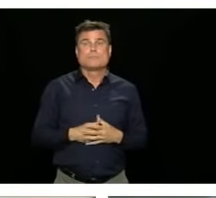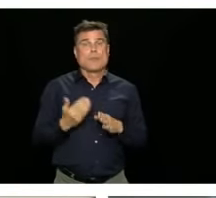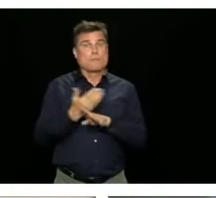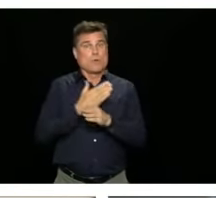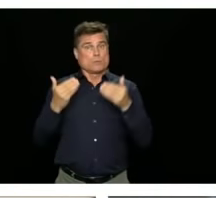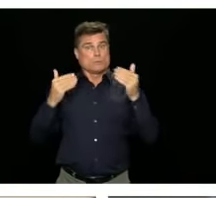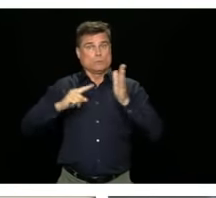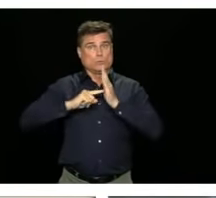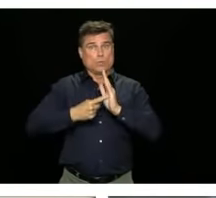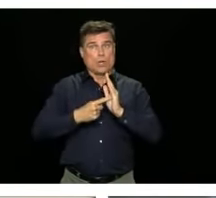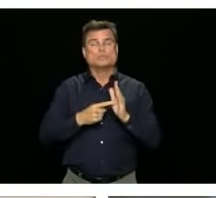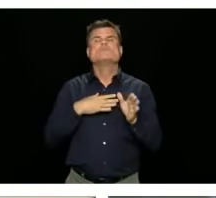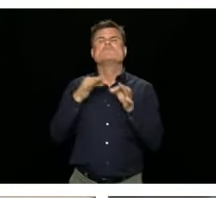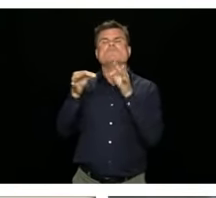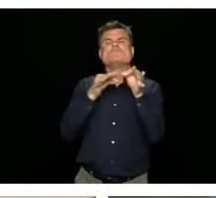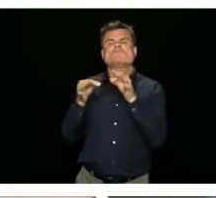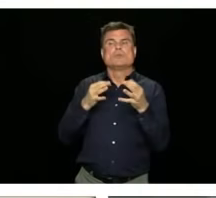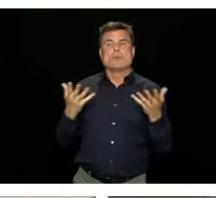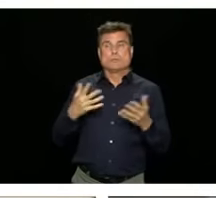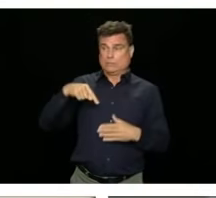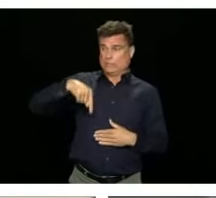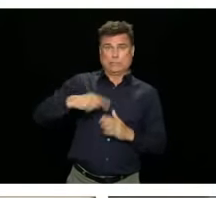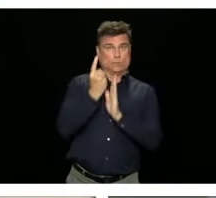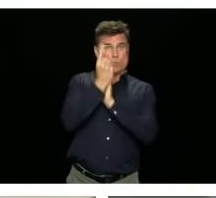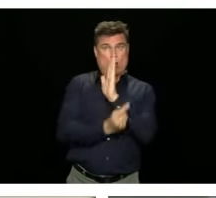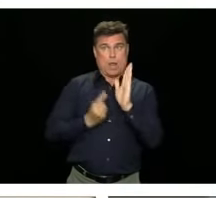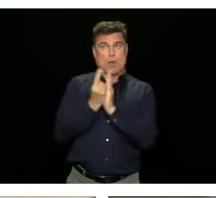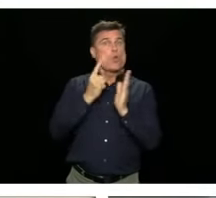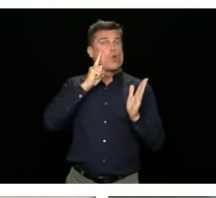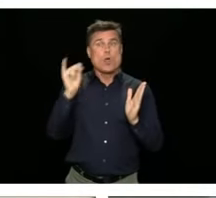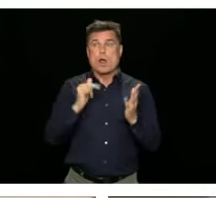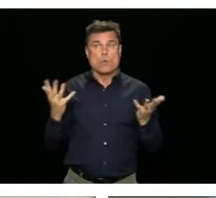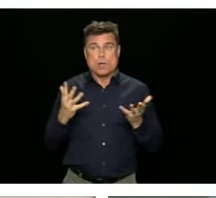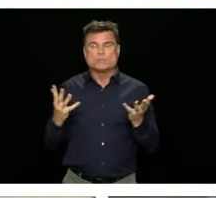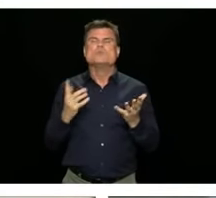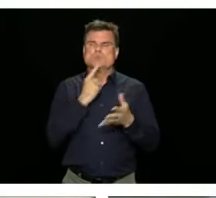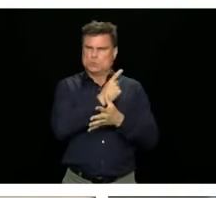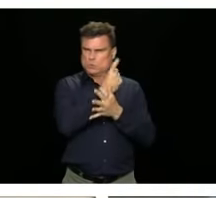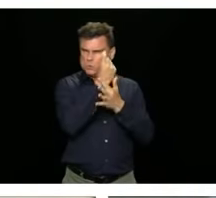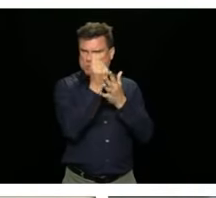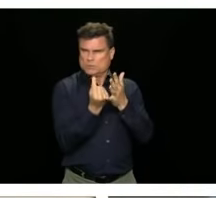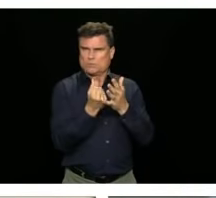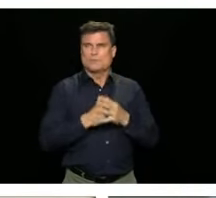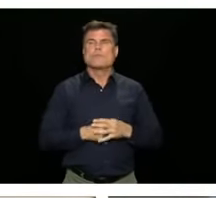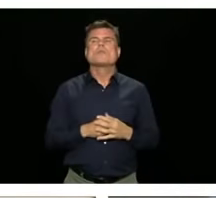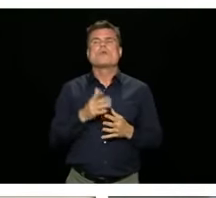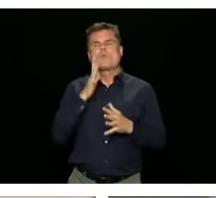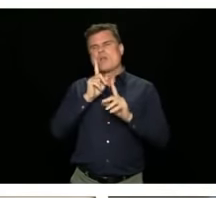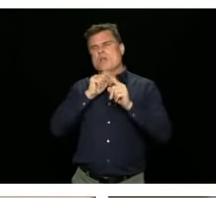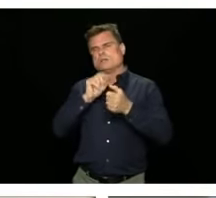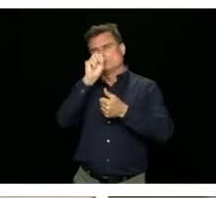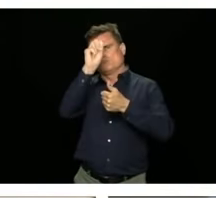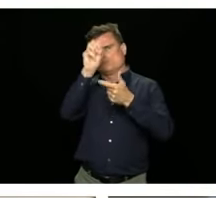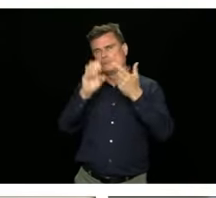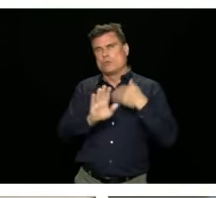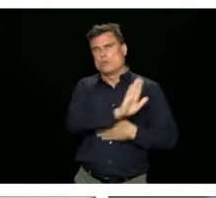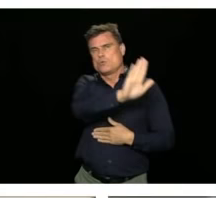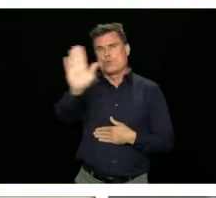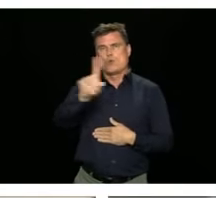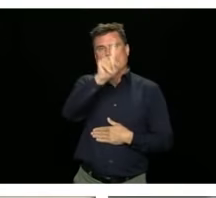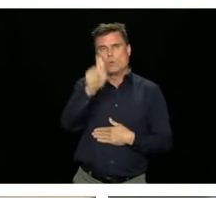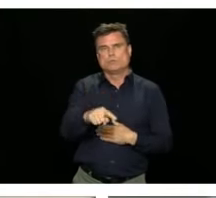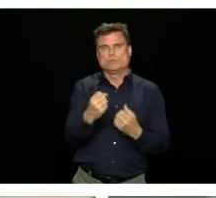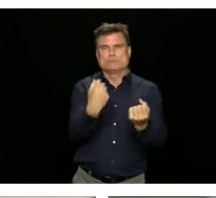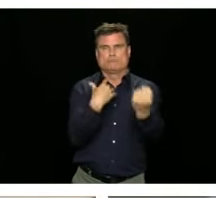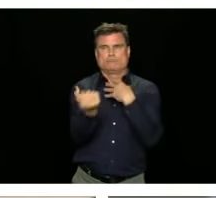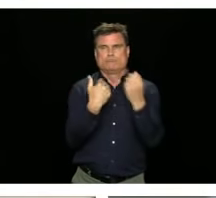hall, how it'll go, and then we'll get straight to these questions. Patricia Barkaskas will